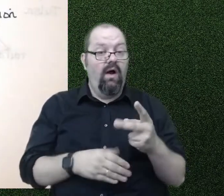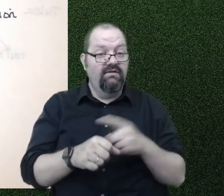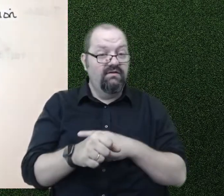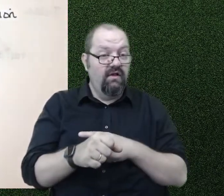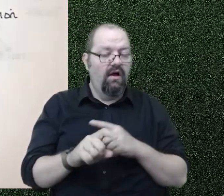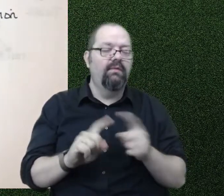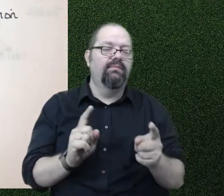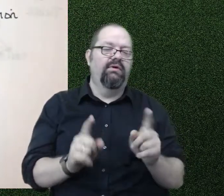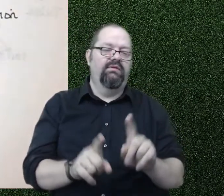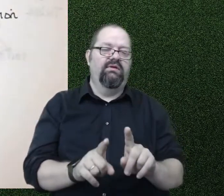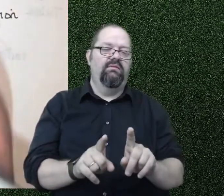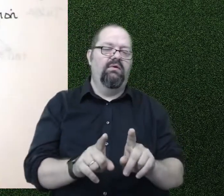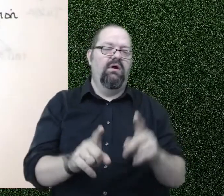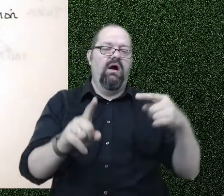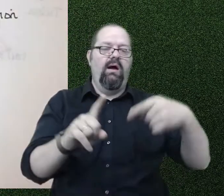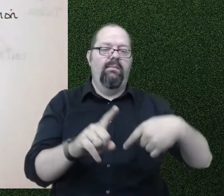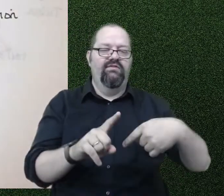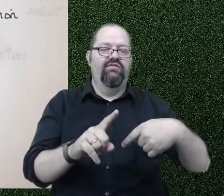opposite direction.